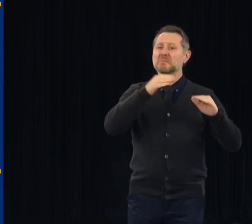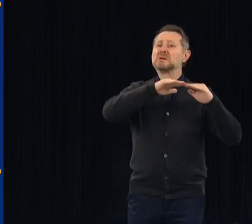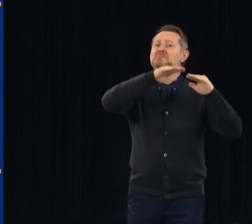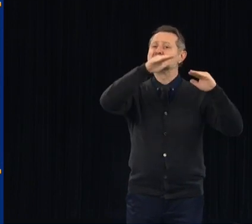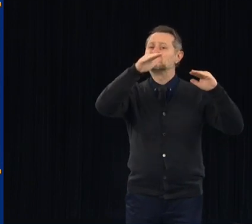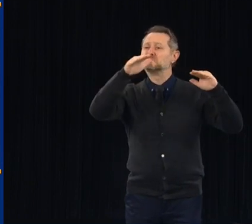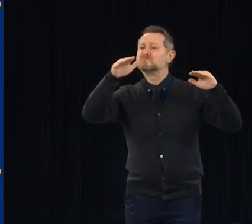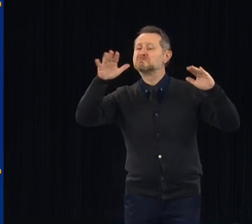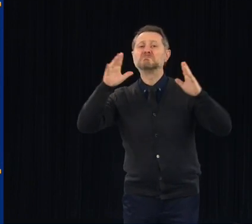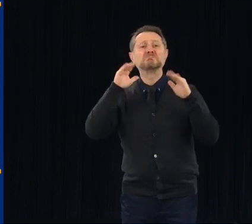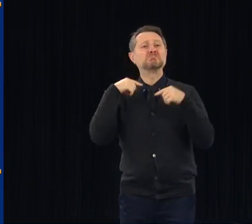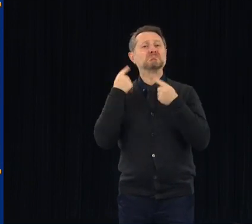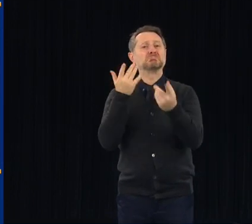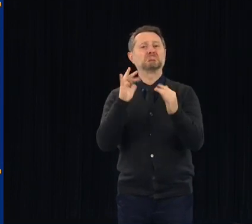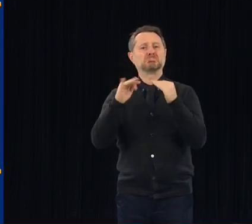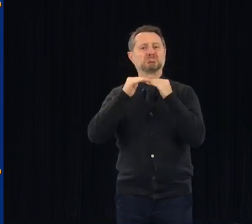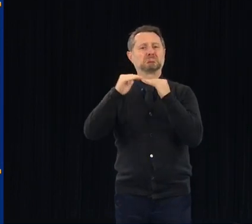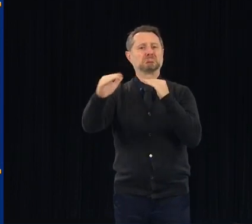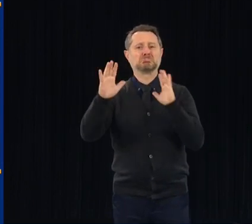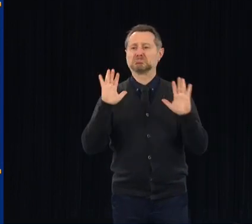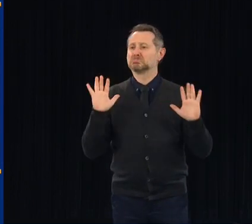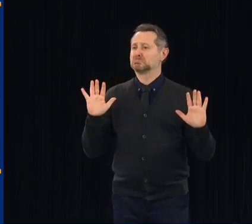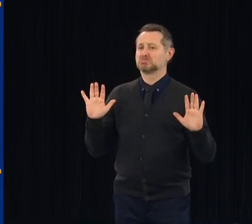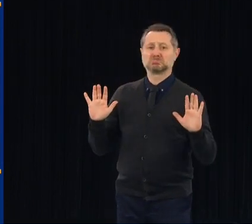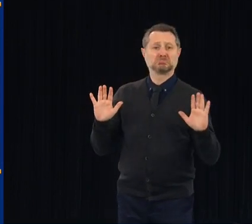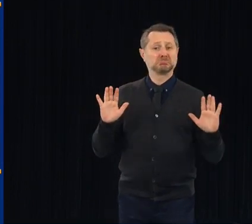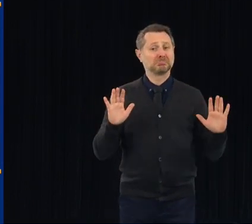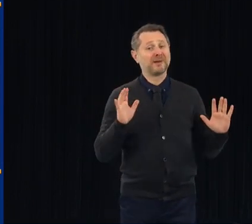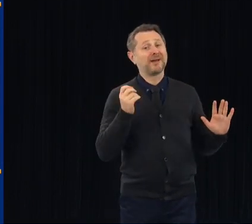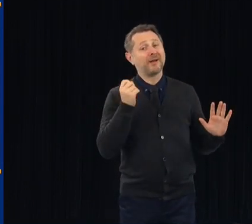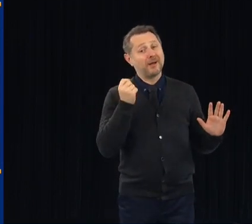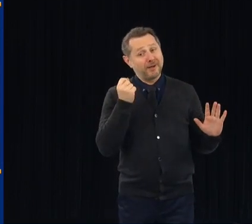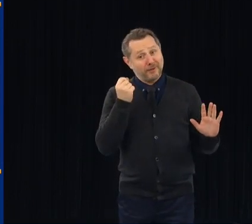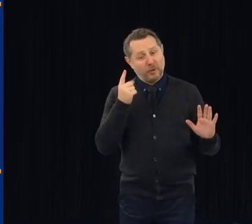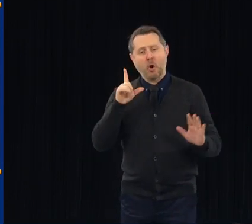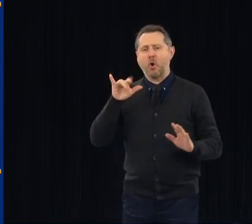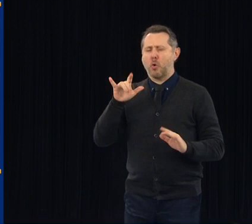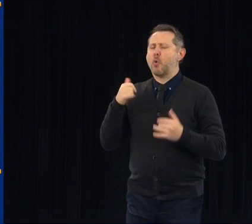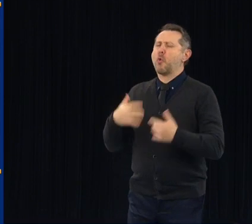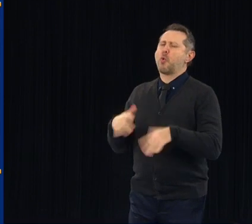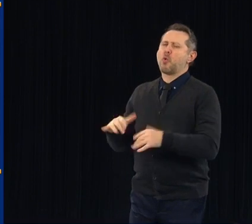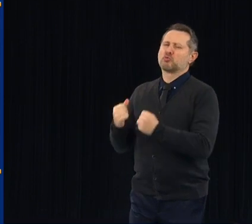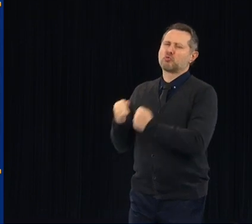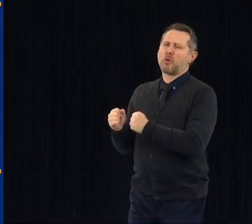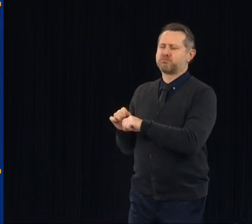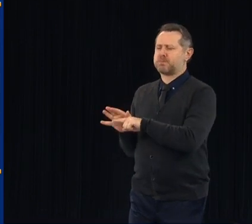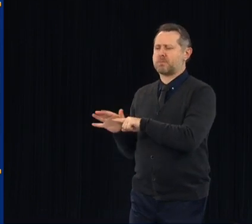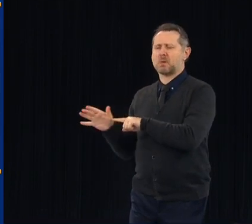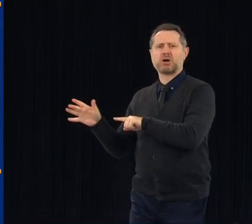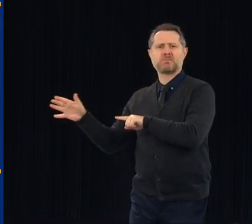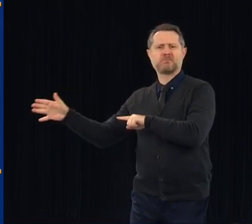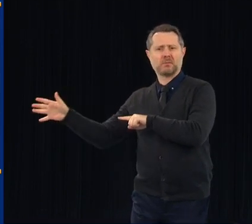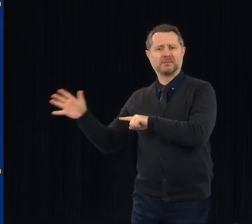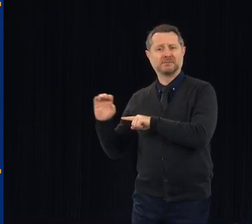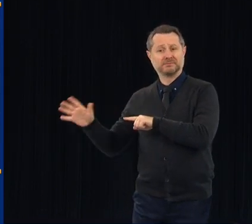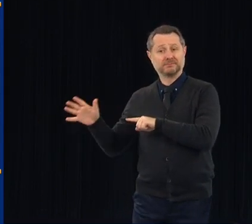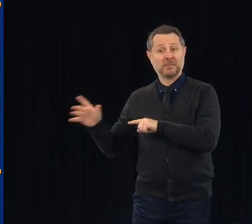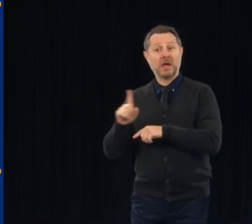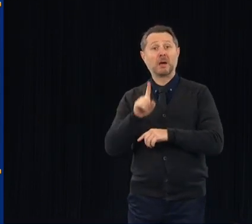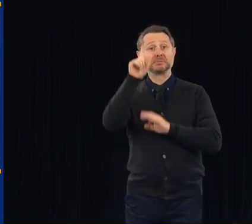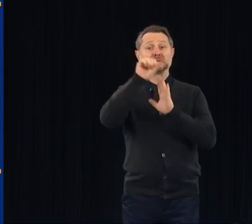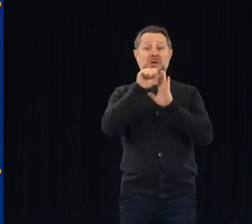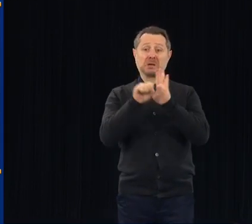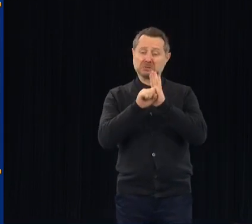days. There is a shift to Long Island. Upstate New York is basically flat.